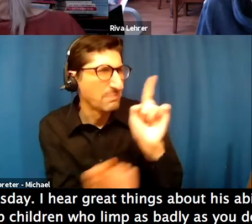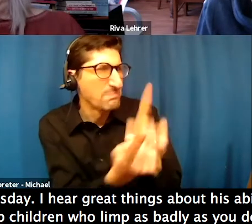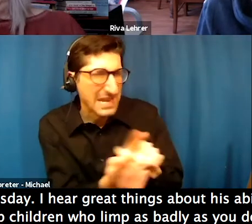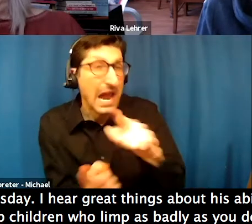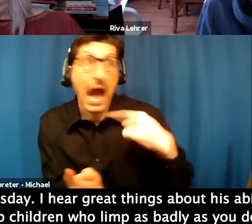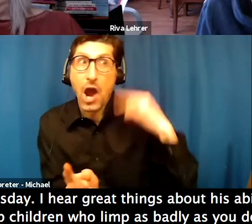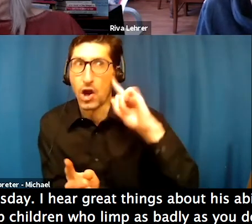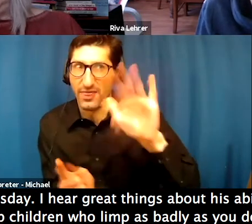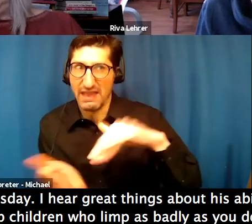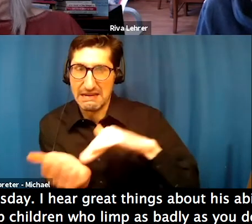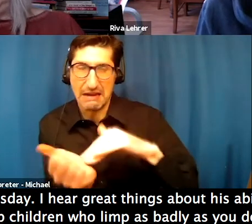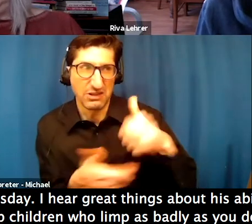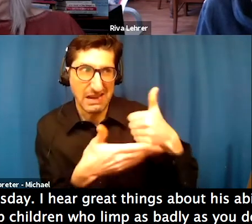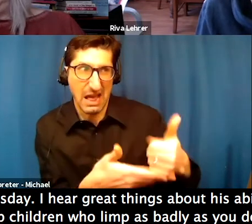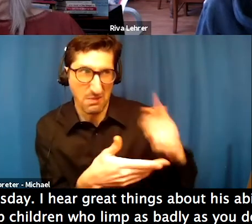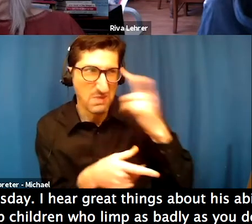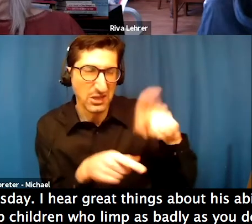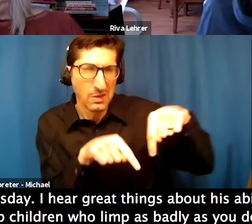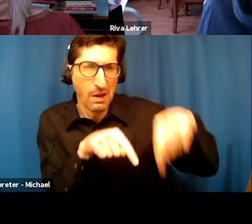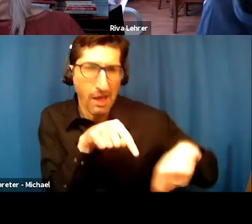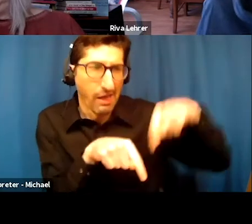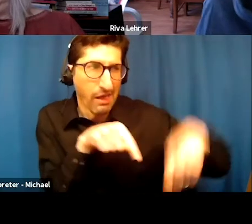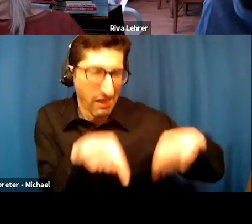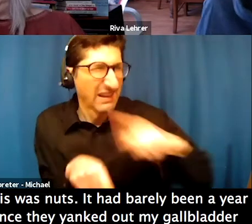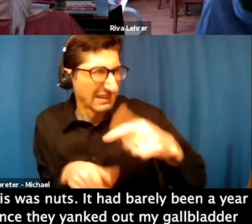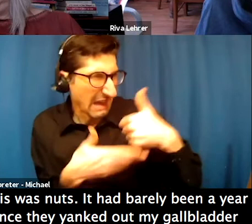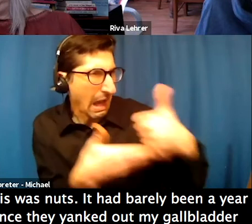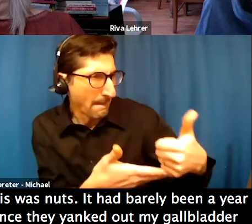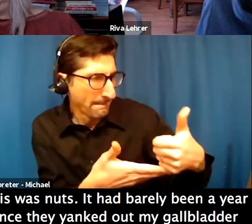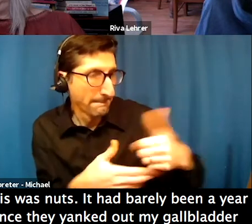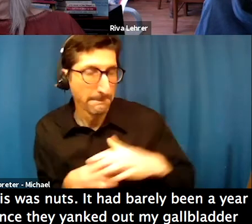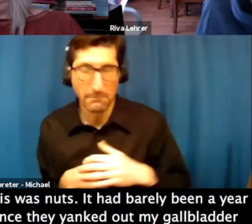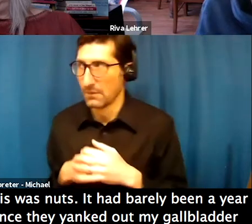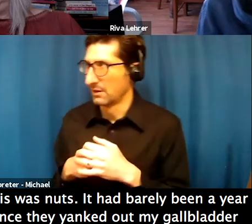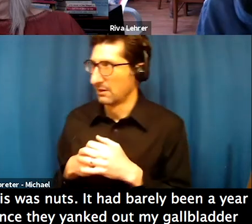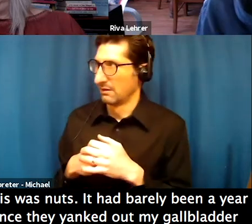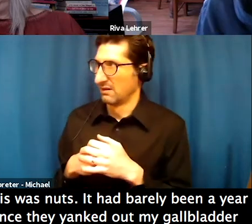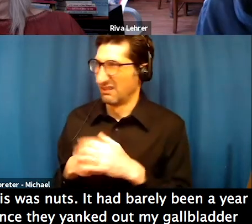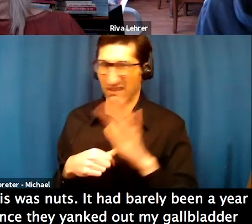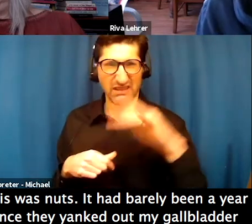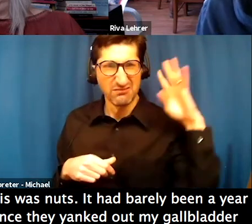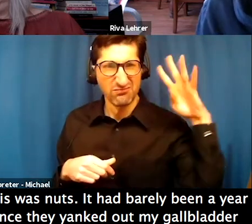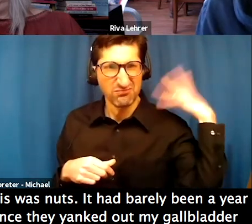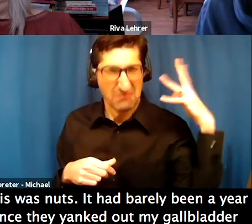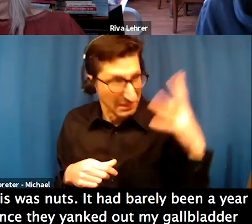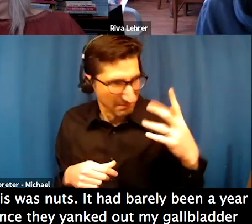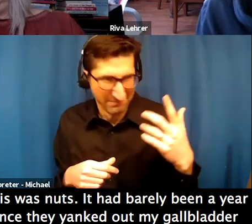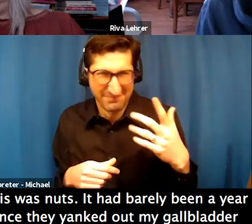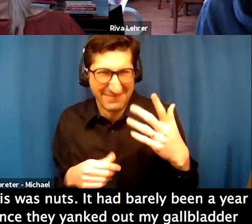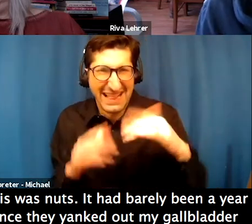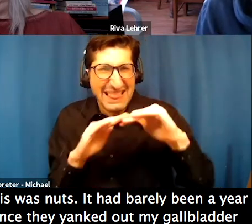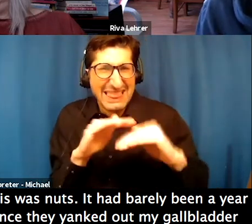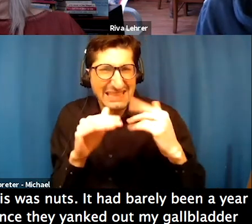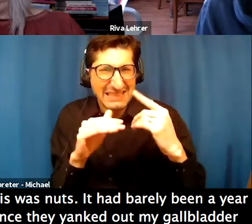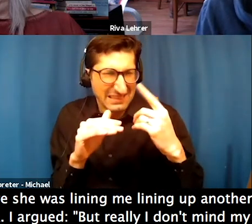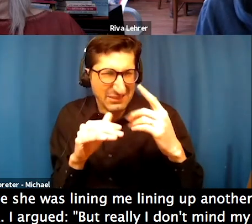help children who limp as badly as you do. This was nuts. It had barely been a year since they'd yanked out